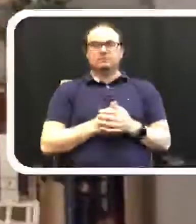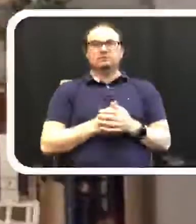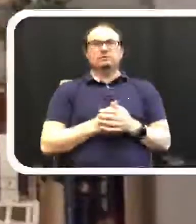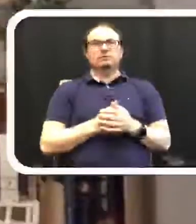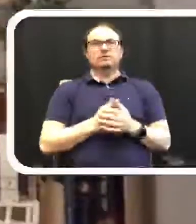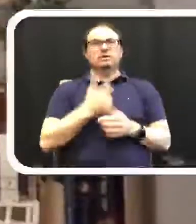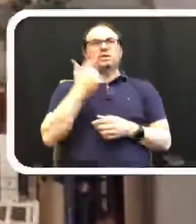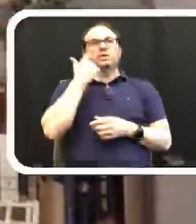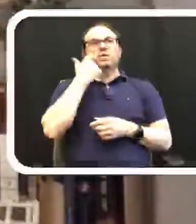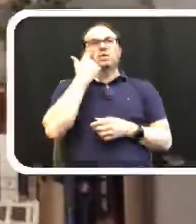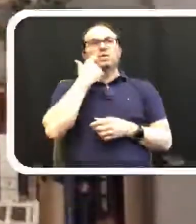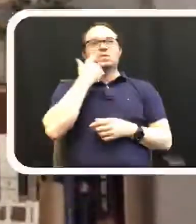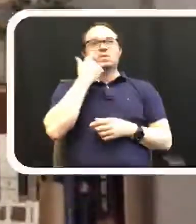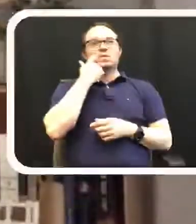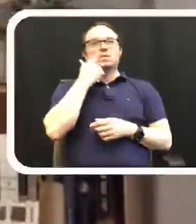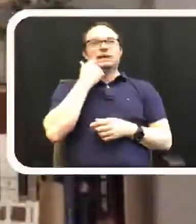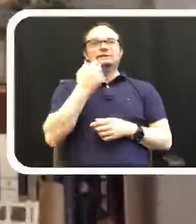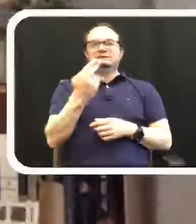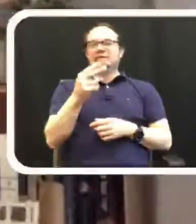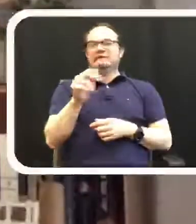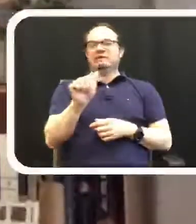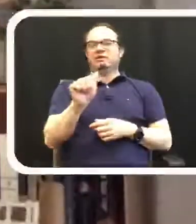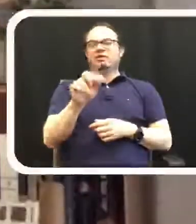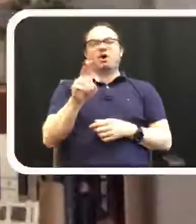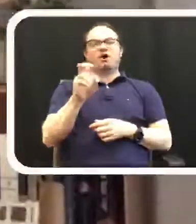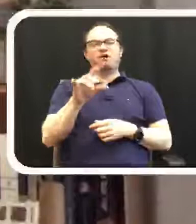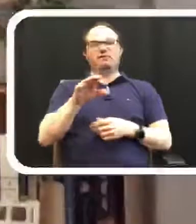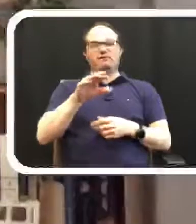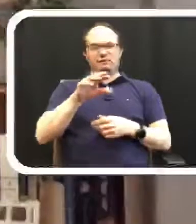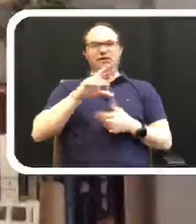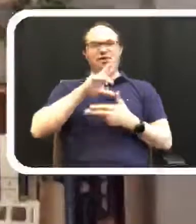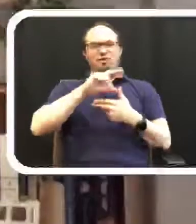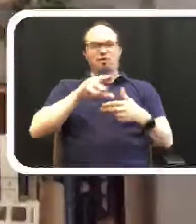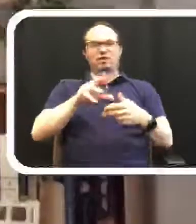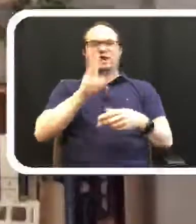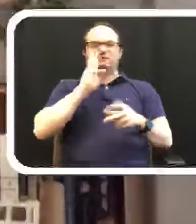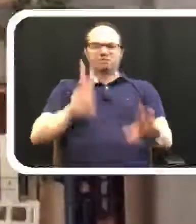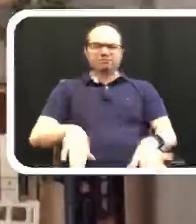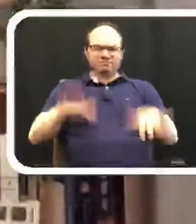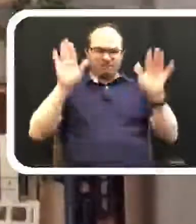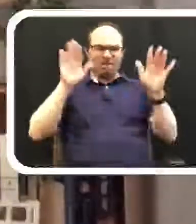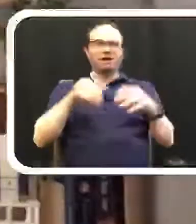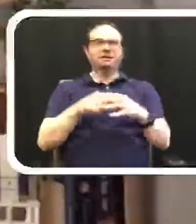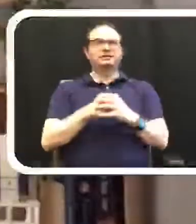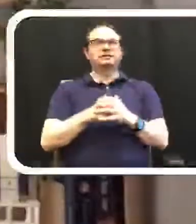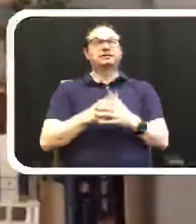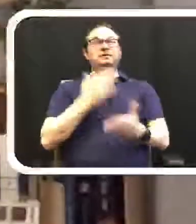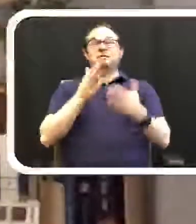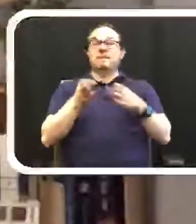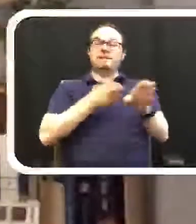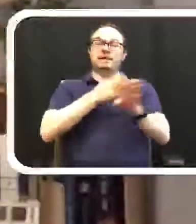recently, we've had Hurricane Harvey and people have lost everything, or maybe it's a